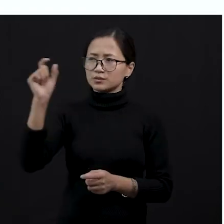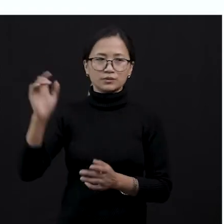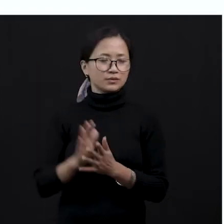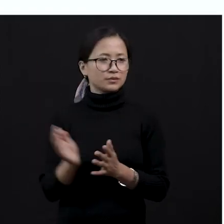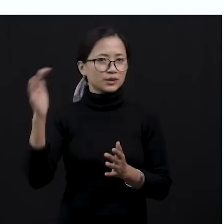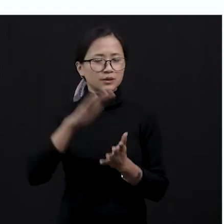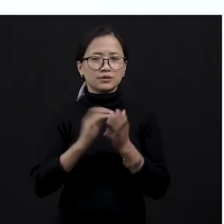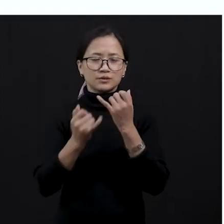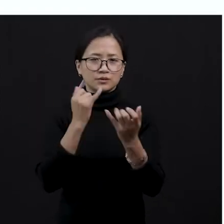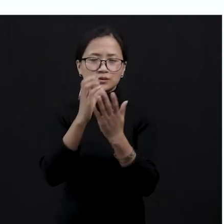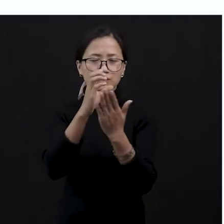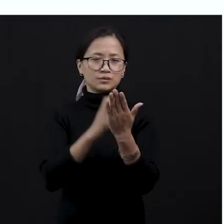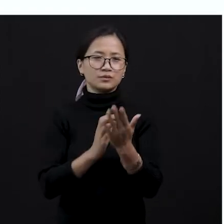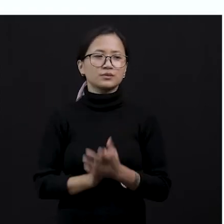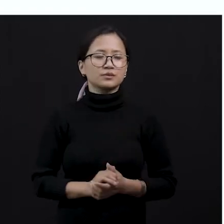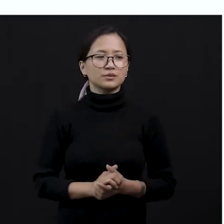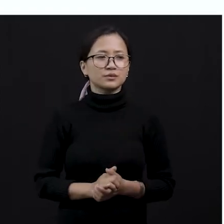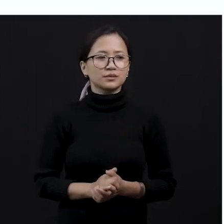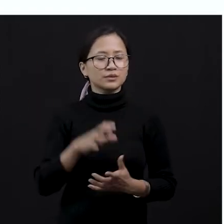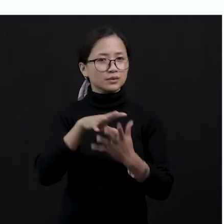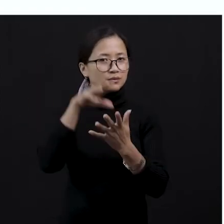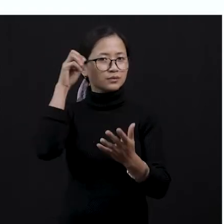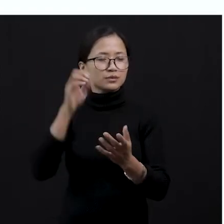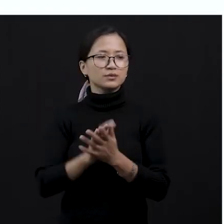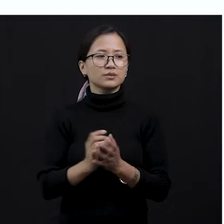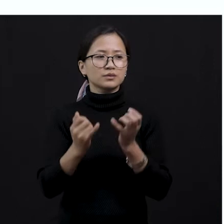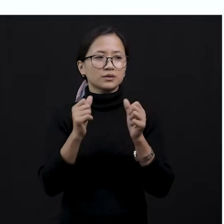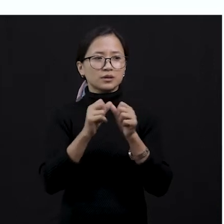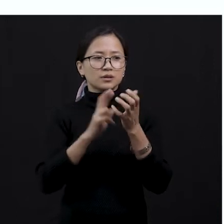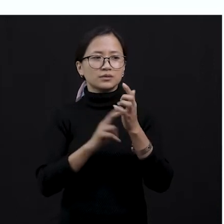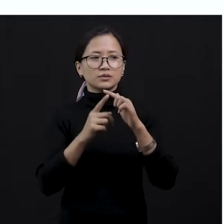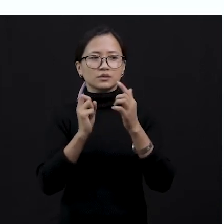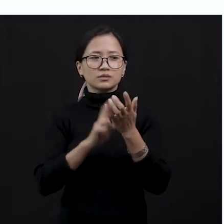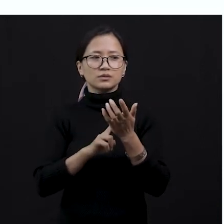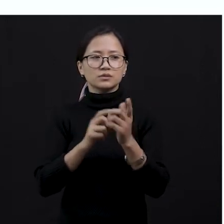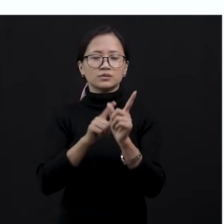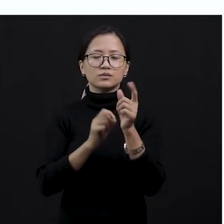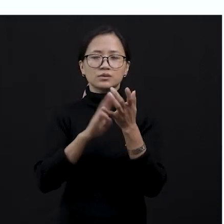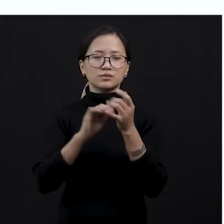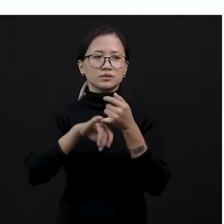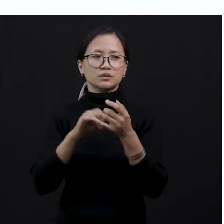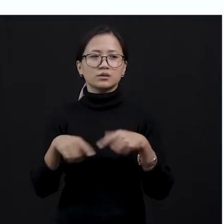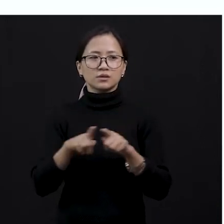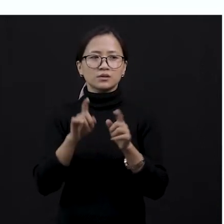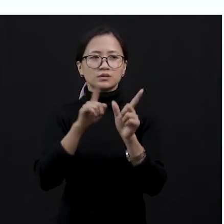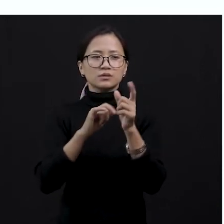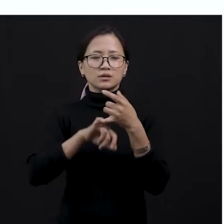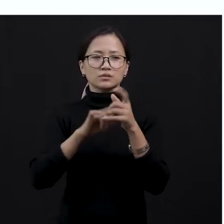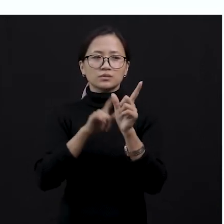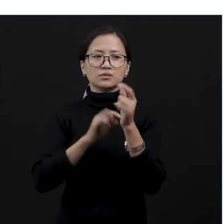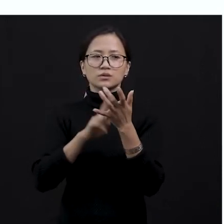that but today we will learn the antonyms and synonyms of those words. Okay,